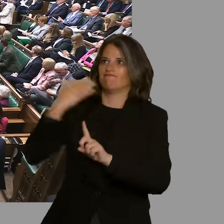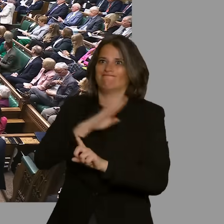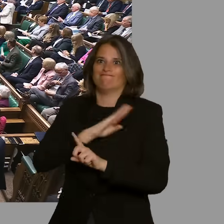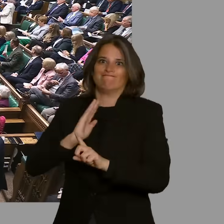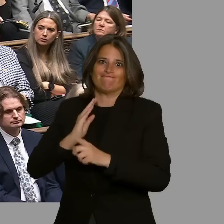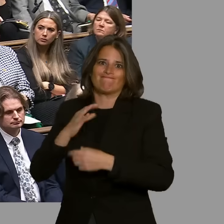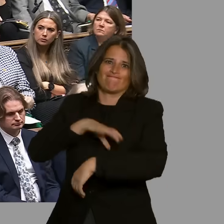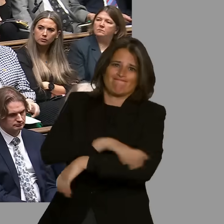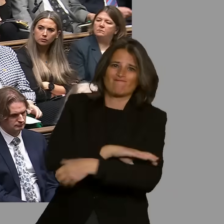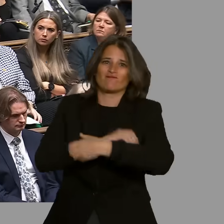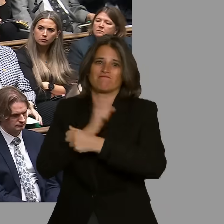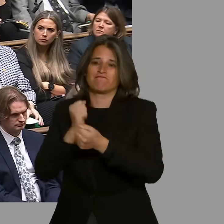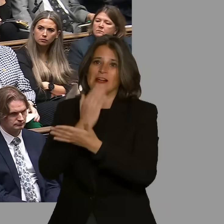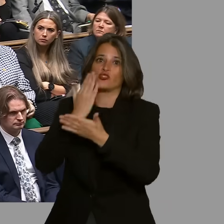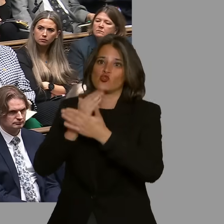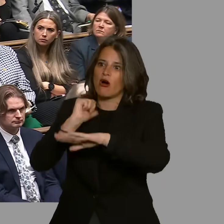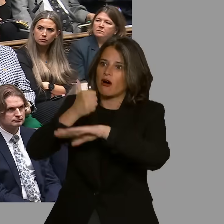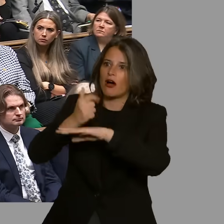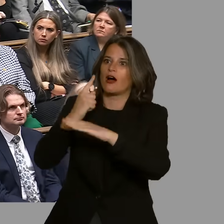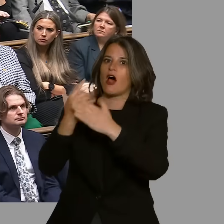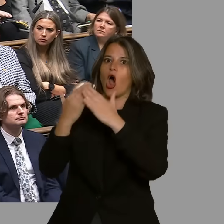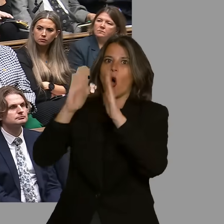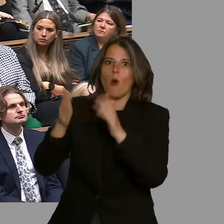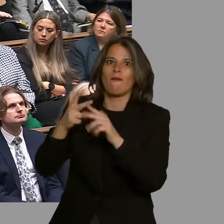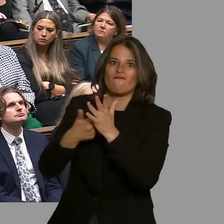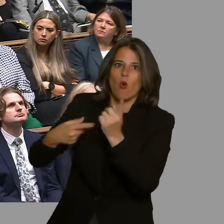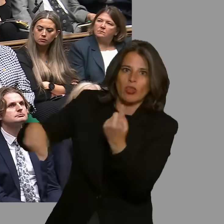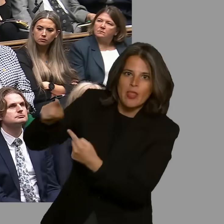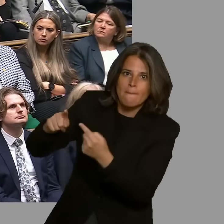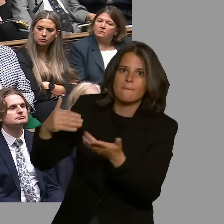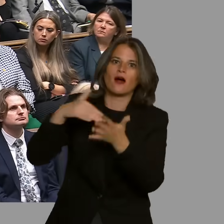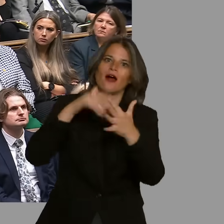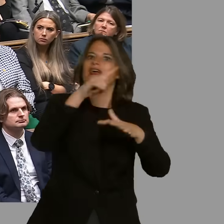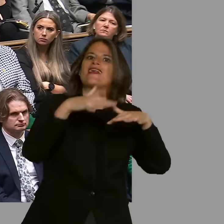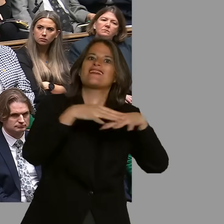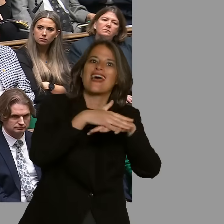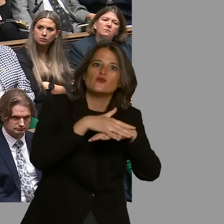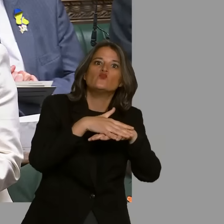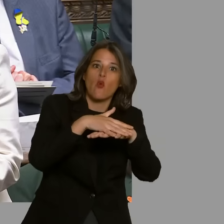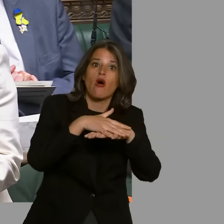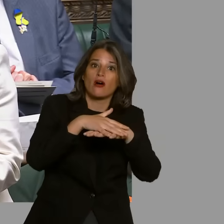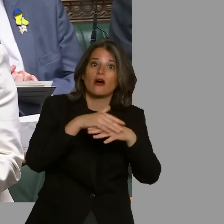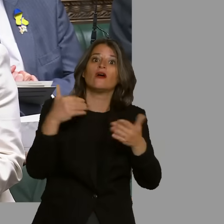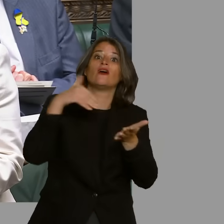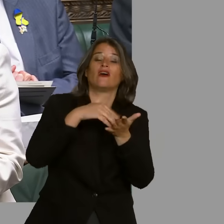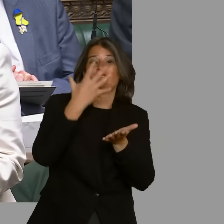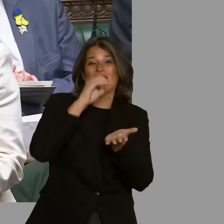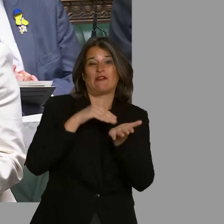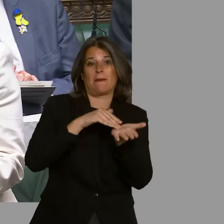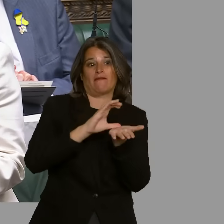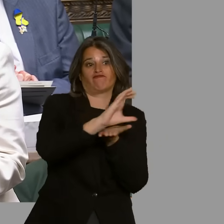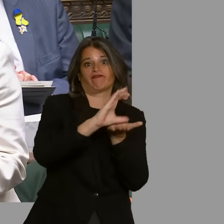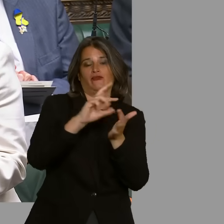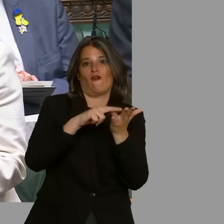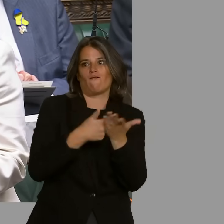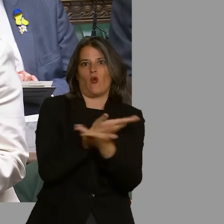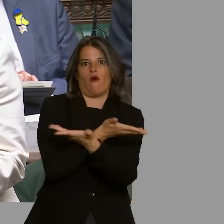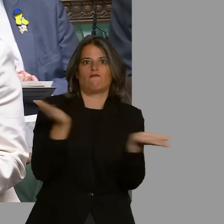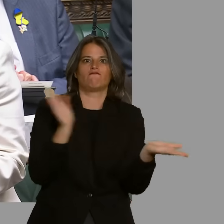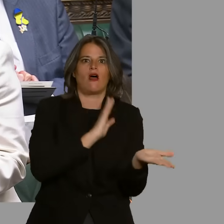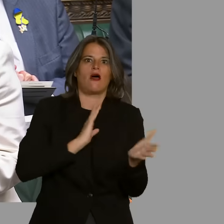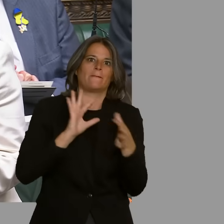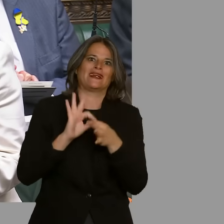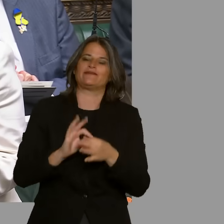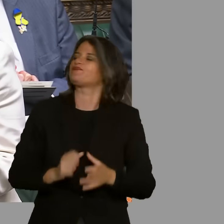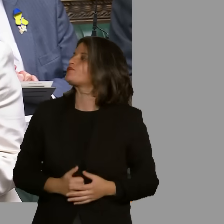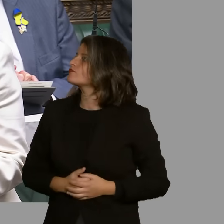Minister told the BBC he wasn't sure whether he'd campaign in Caerphilly for the by-election on the 23rd of October. This